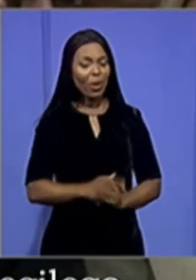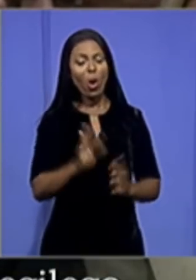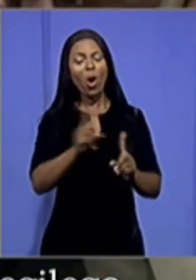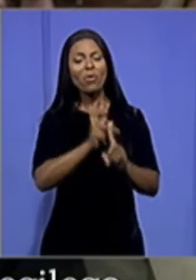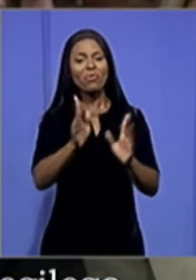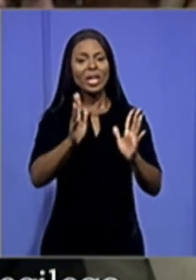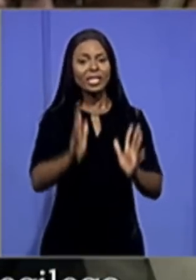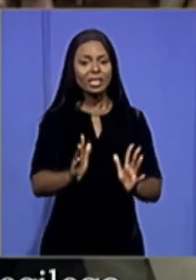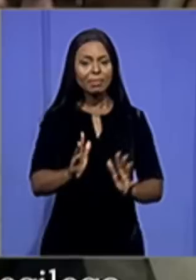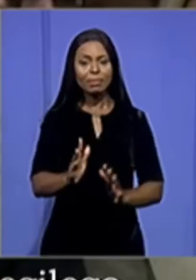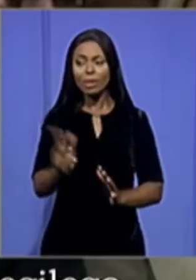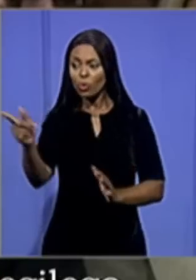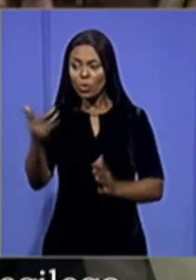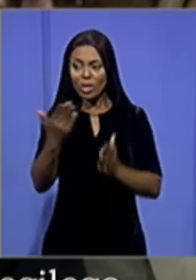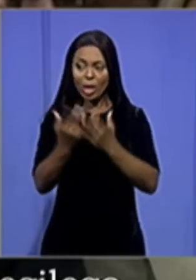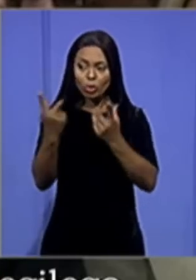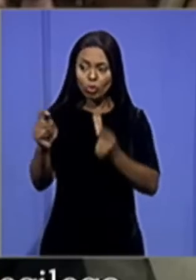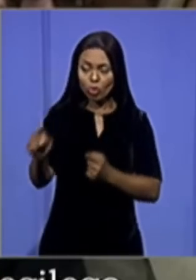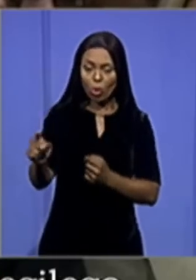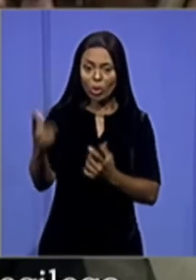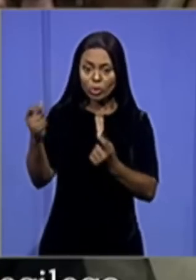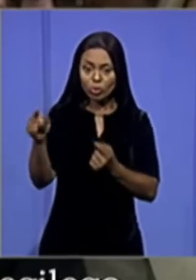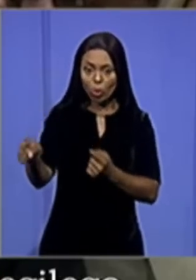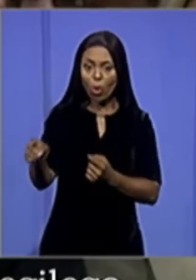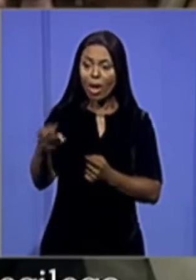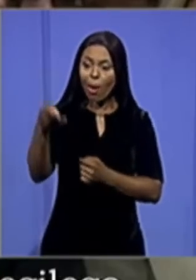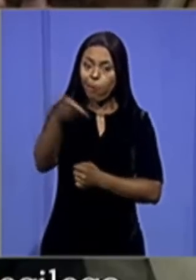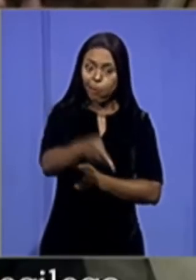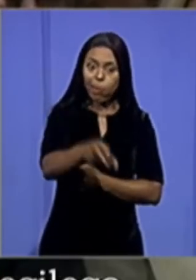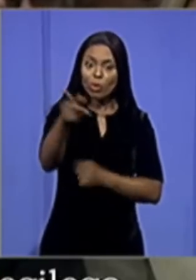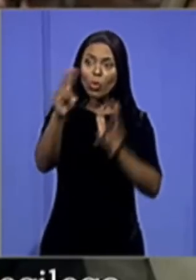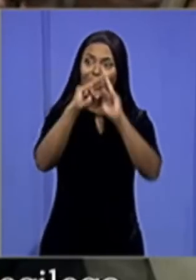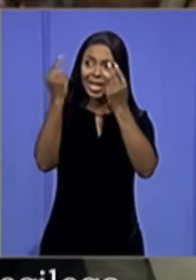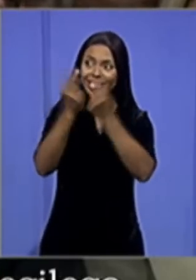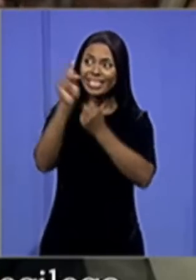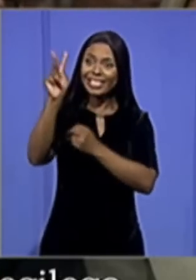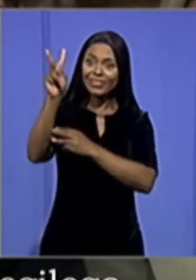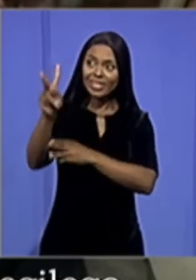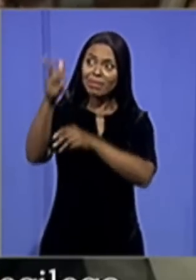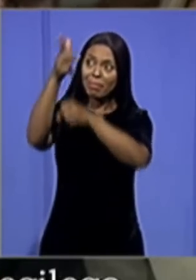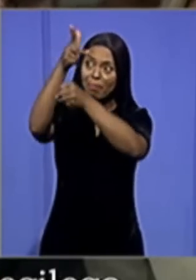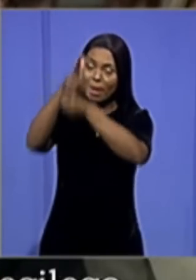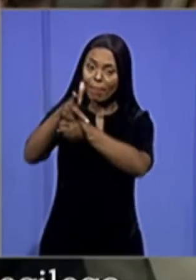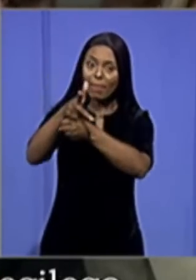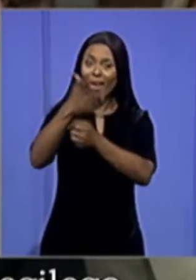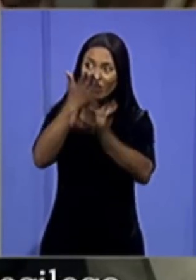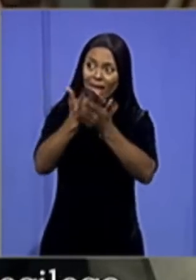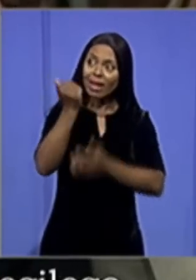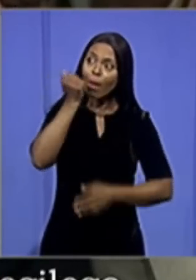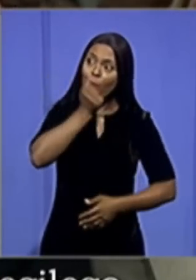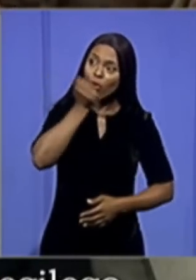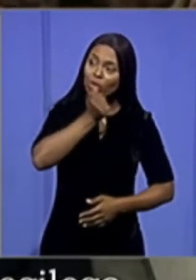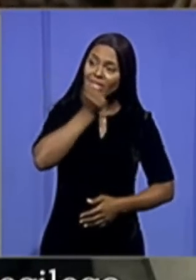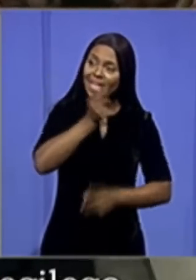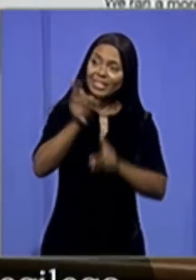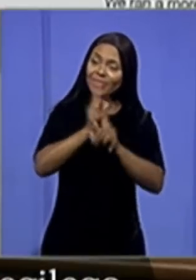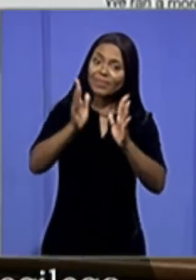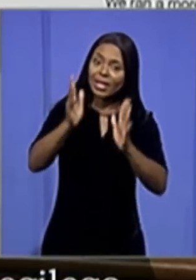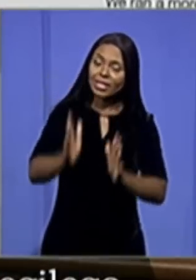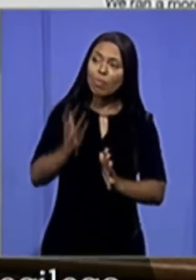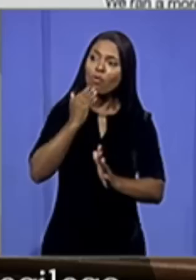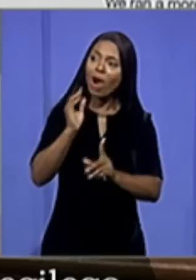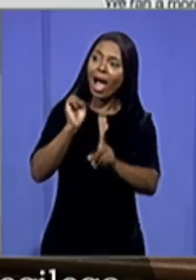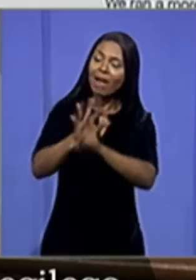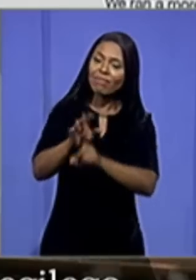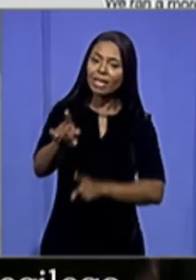Would you like to do so now? Well, they're here. You're on national television. Would you like now to apologize to the victims who have been harmed by your product? Show